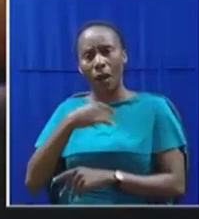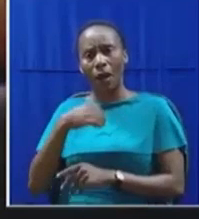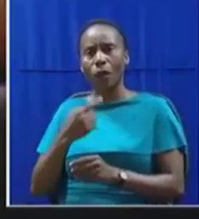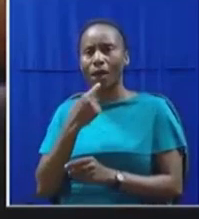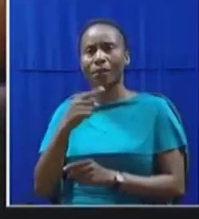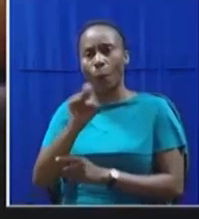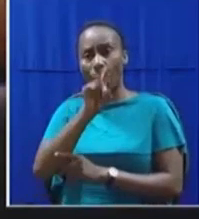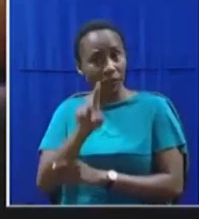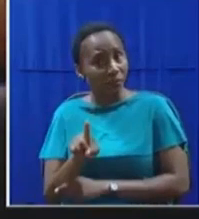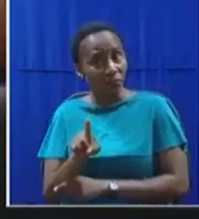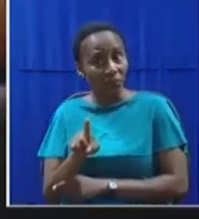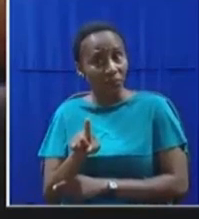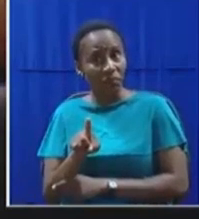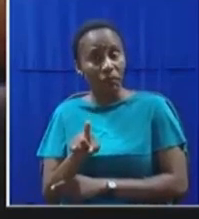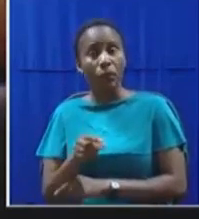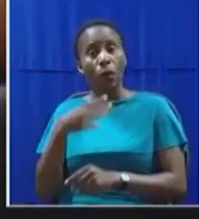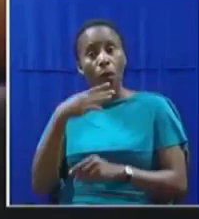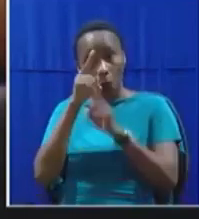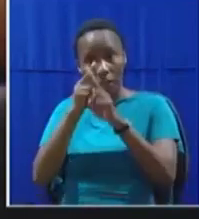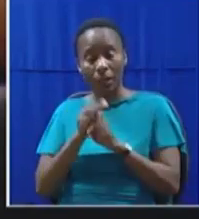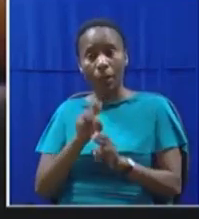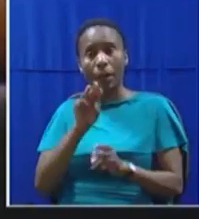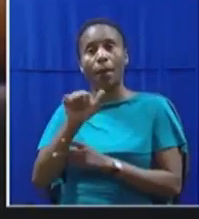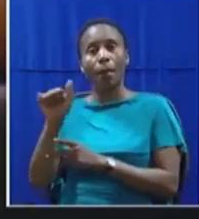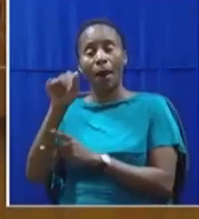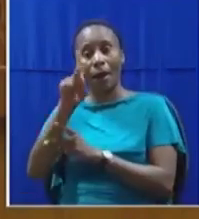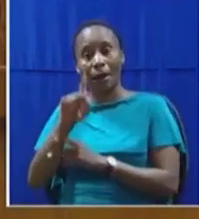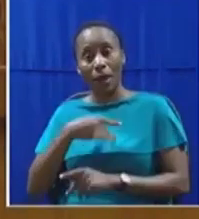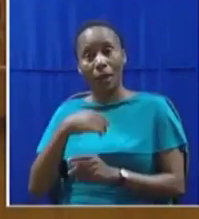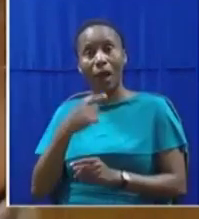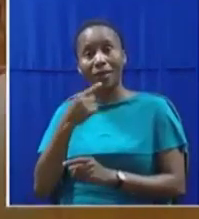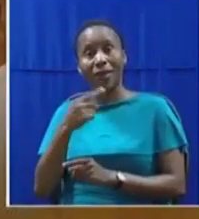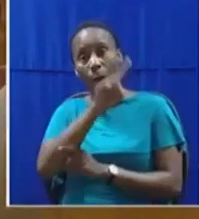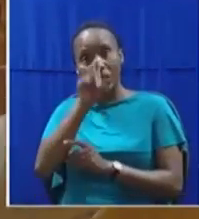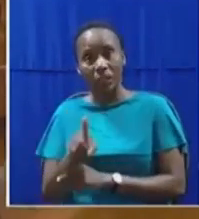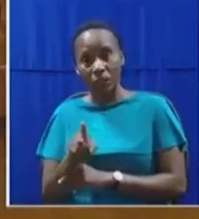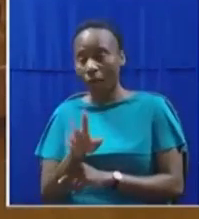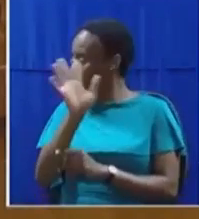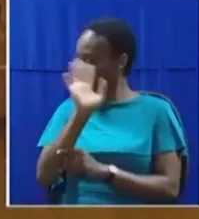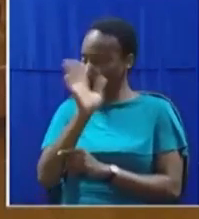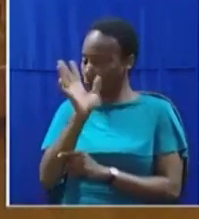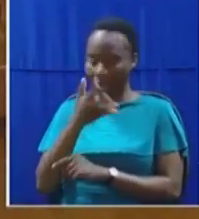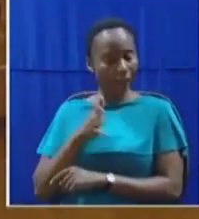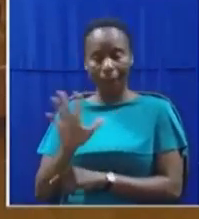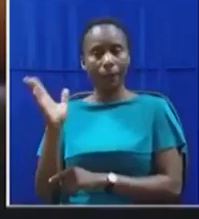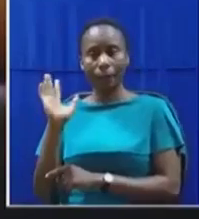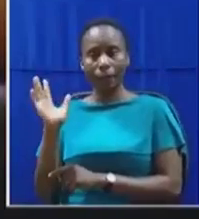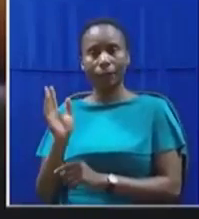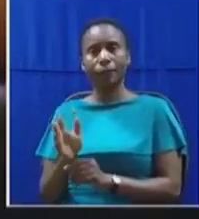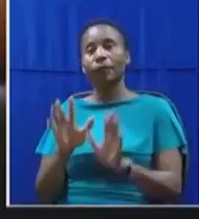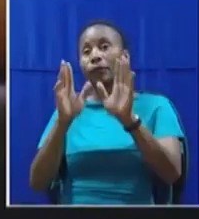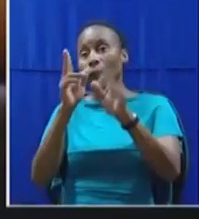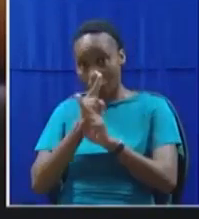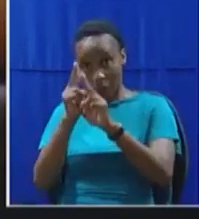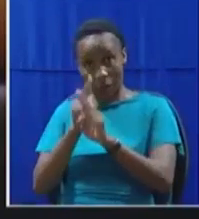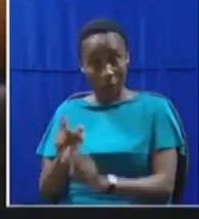media statements. Honorable Mike, No. would you like to take a Not question? willing to account No. for That's Honorable all. I don't want to. Mbele, he has indicated he is